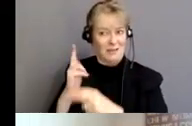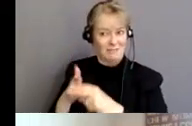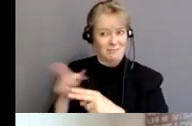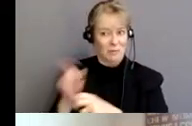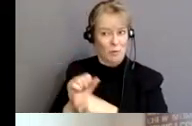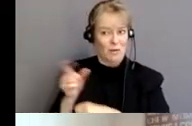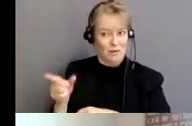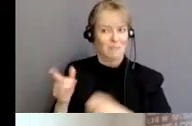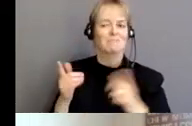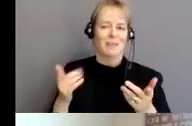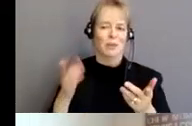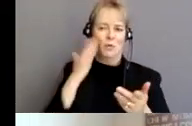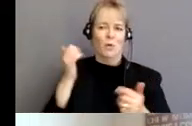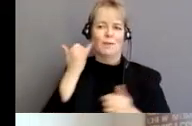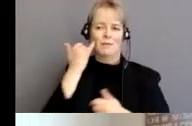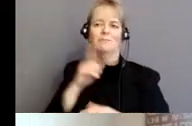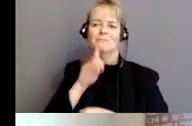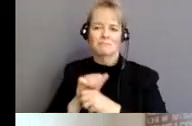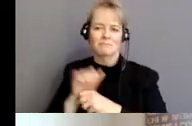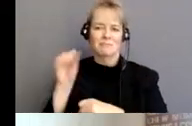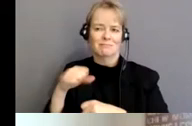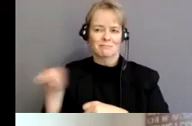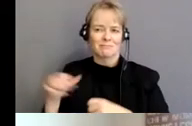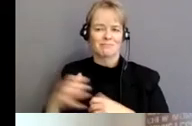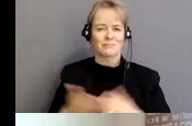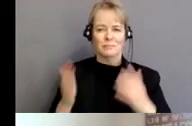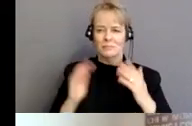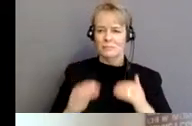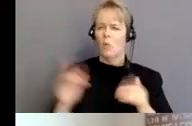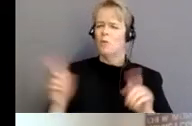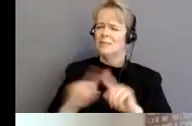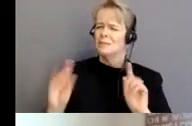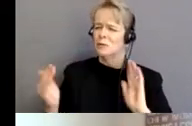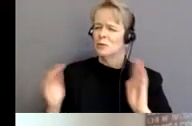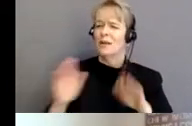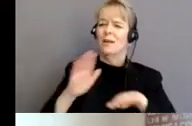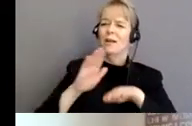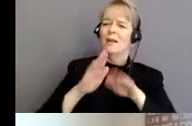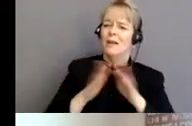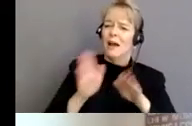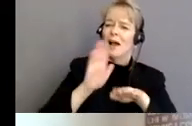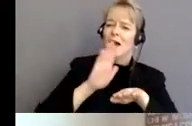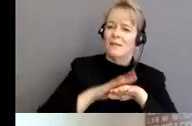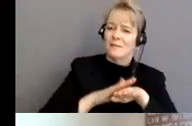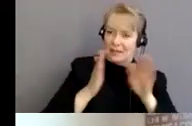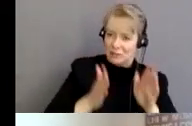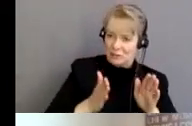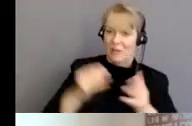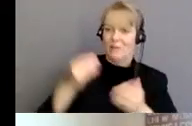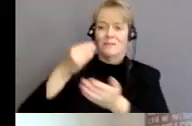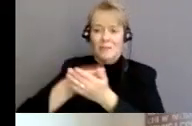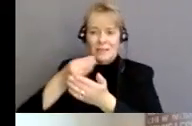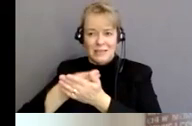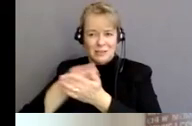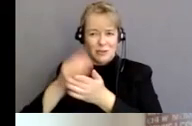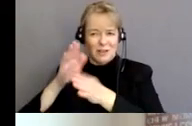financial advisor and a financial advisor? I understand one has qualifications and one